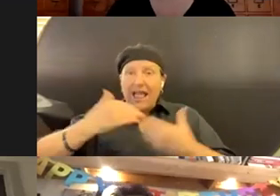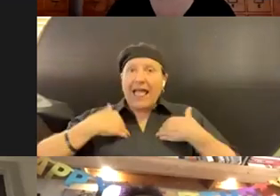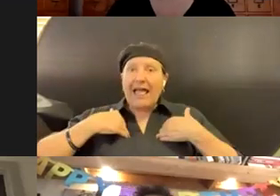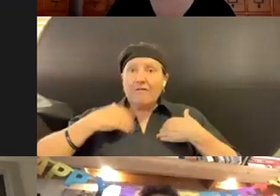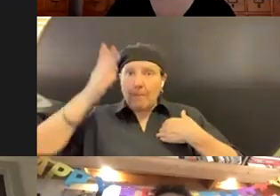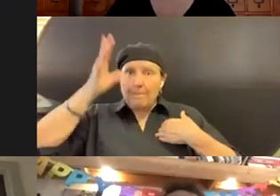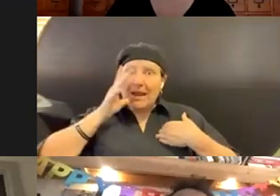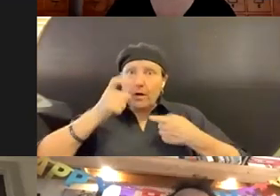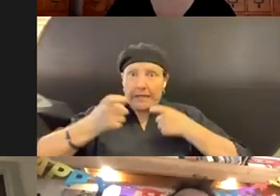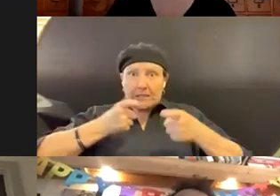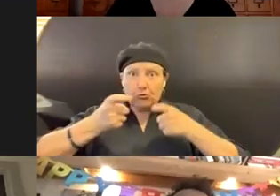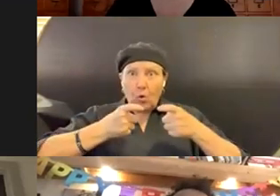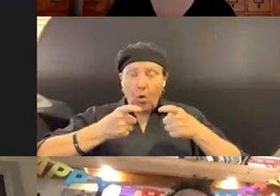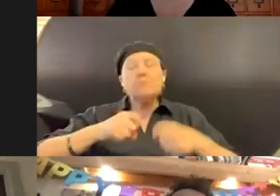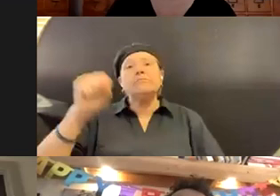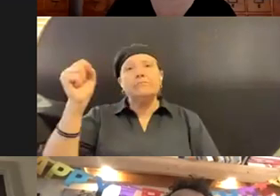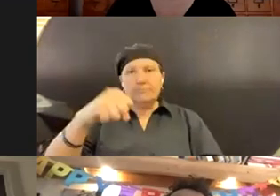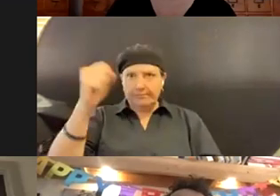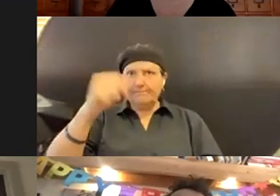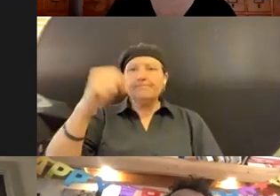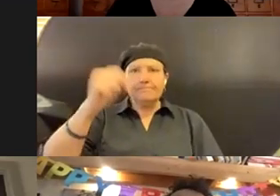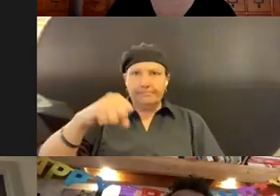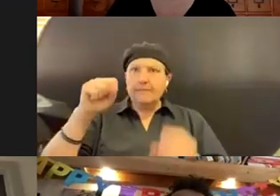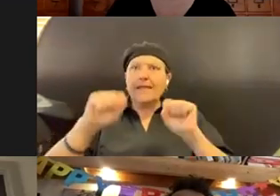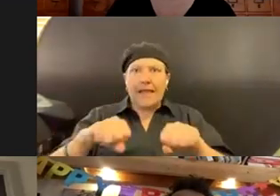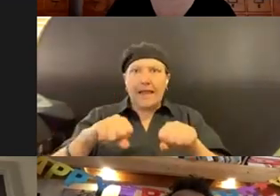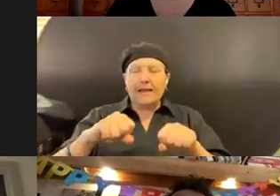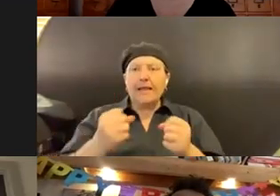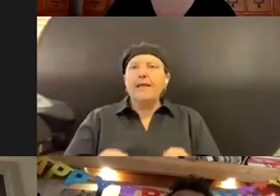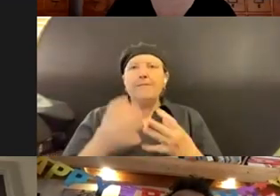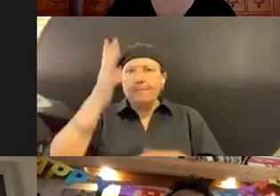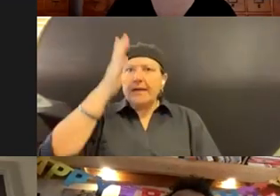a lot of parental controls in any of the LAUSD